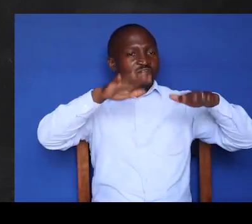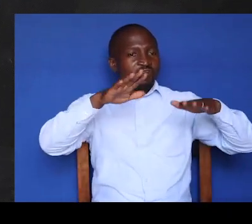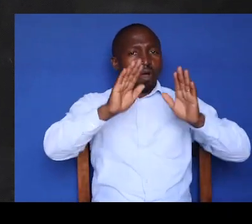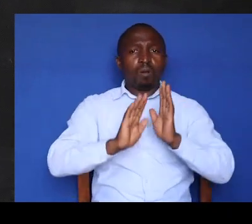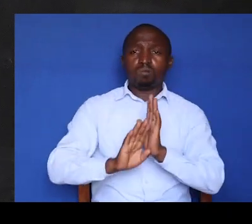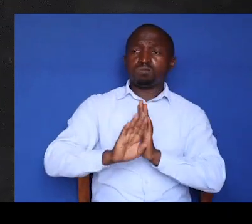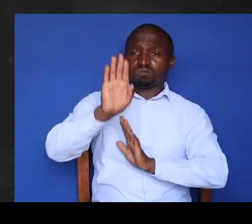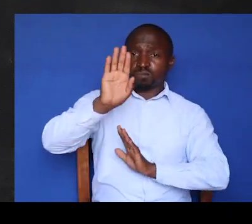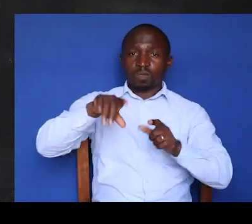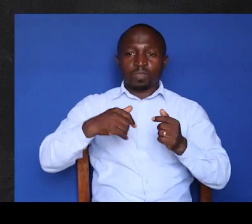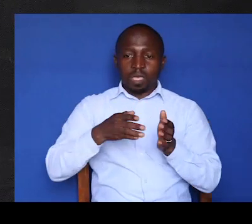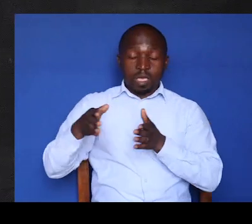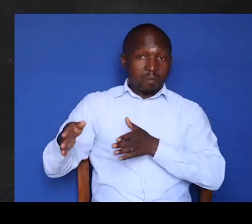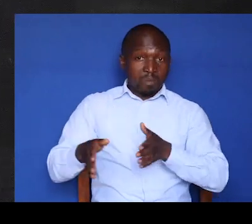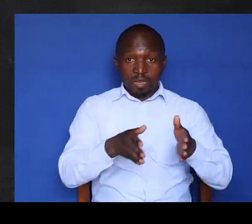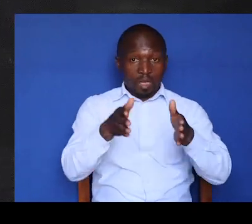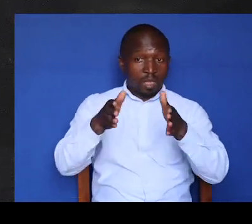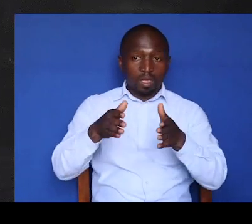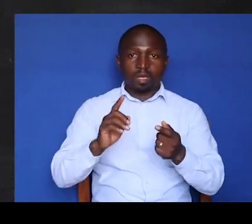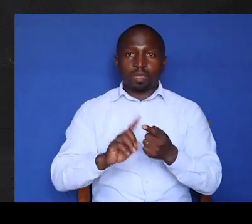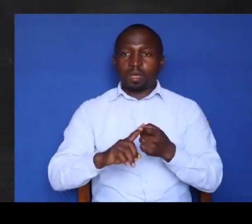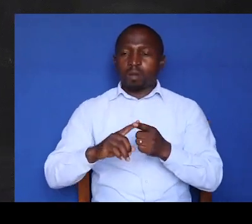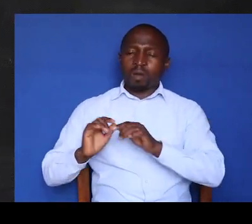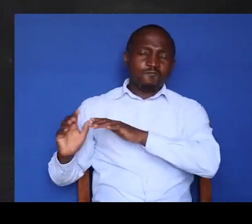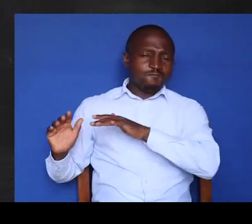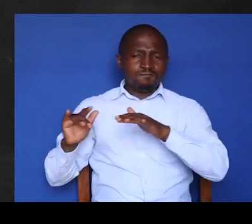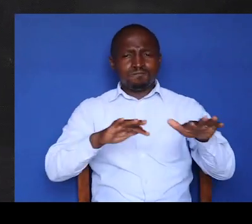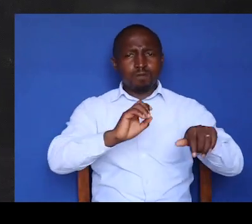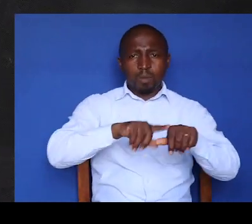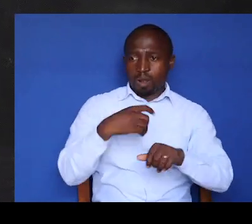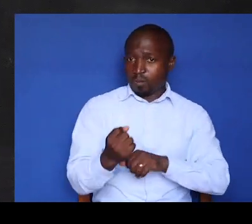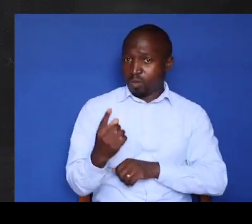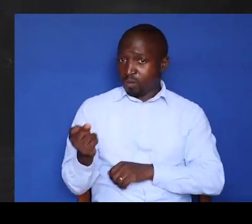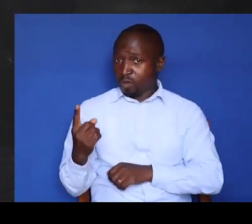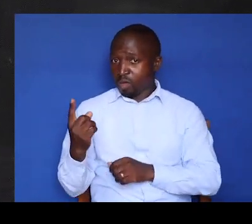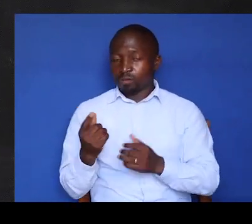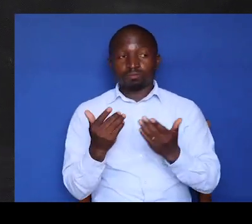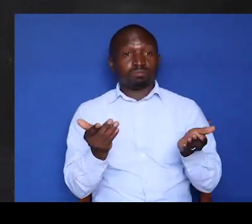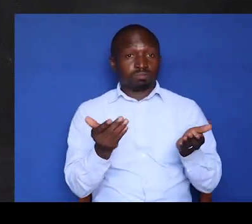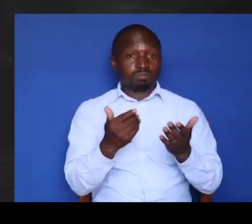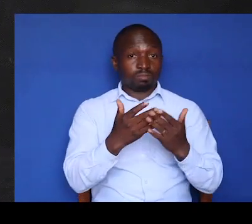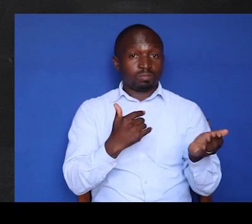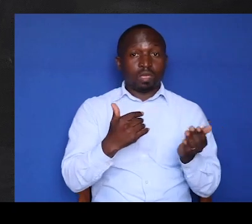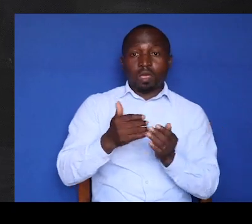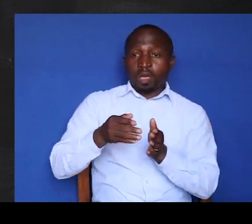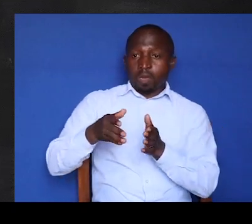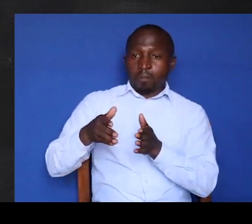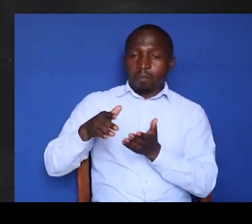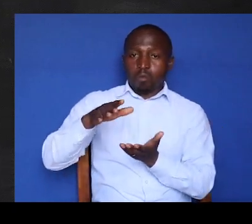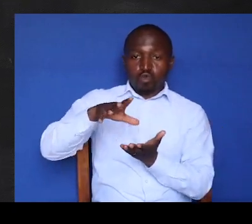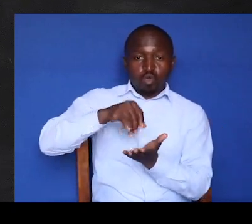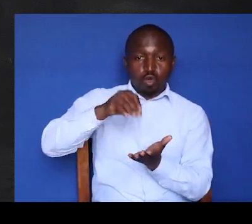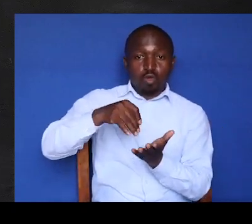there rivers seldom flood as limestone rocks naturally permeable. It